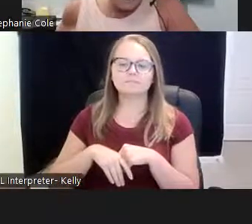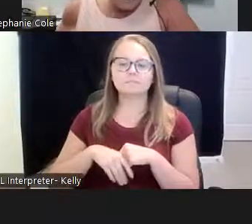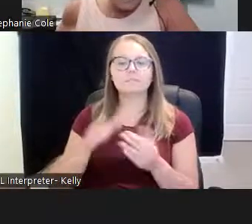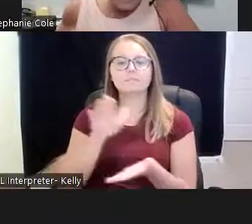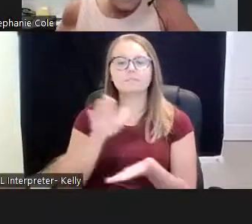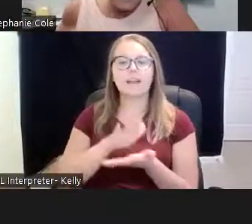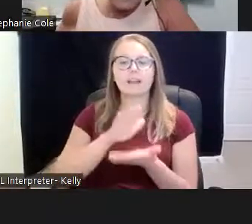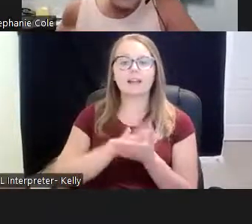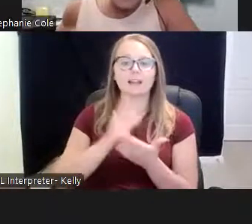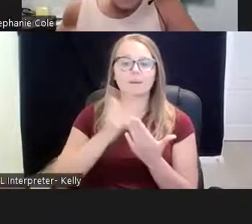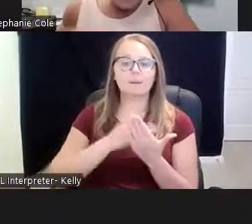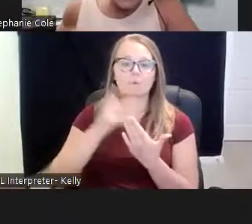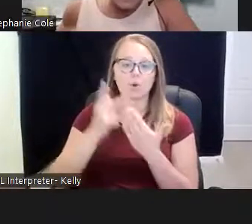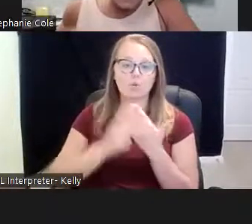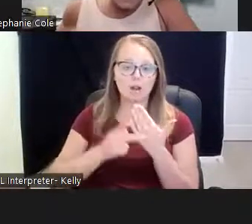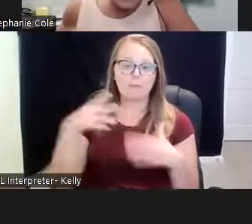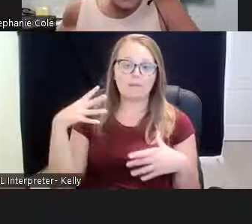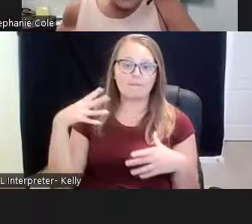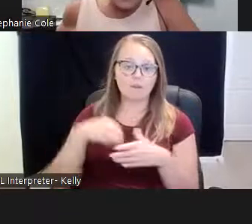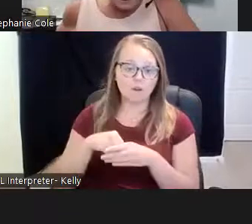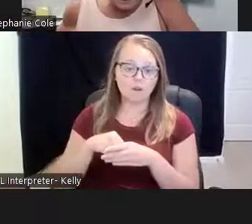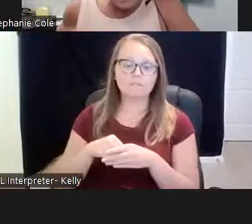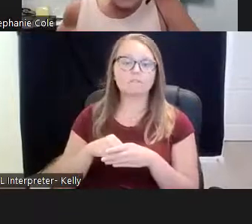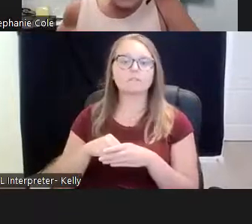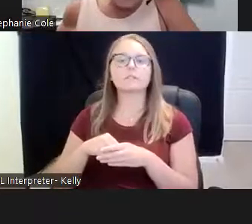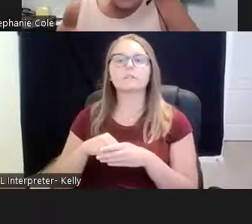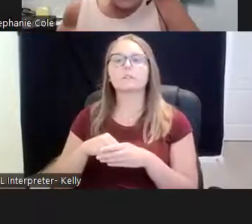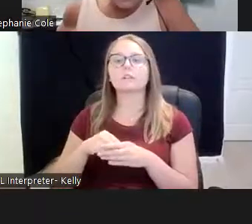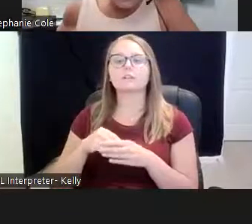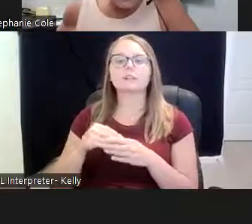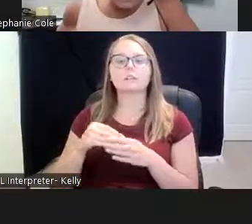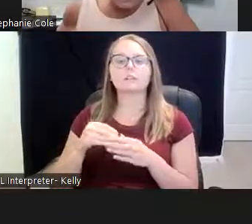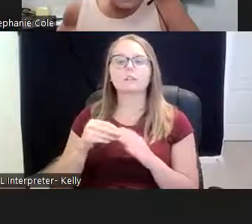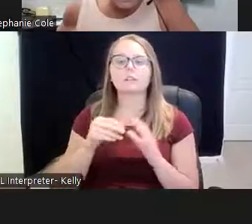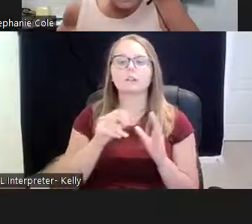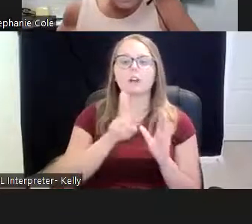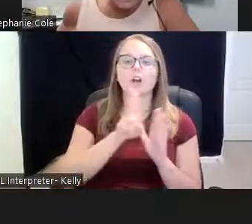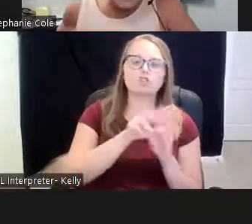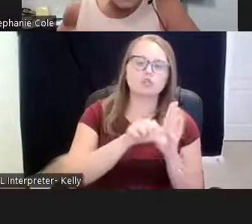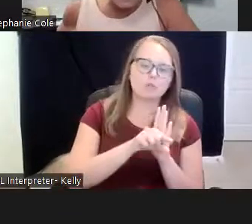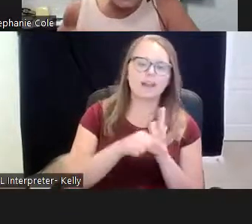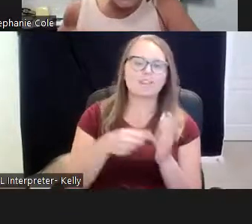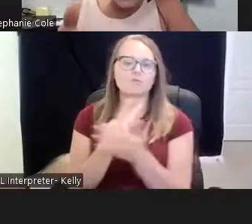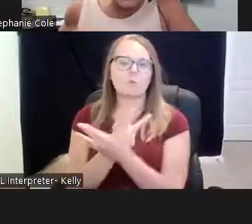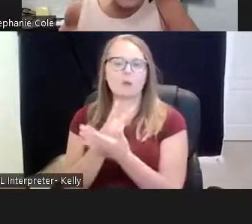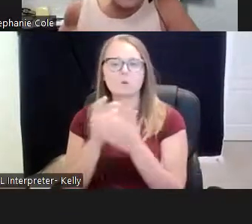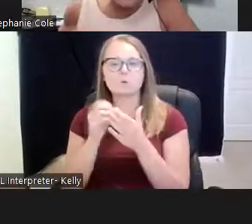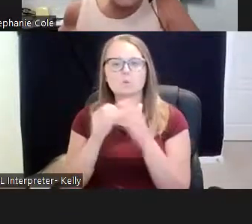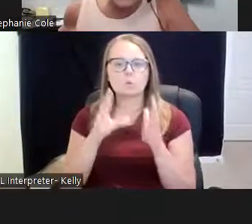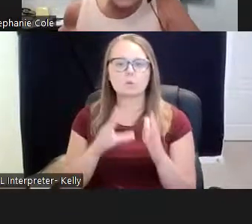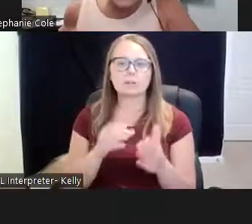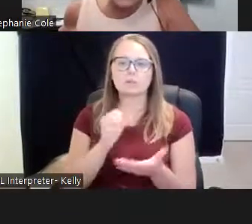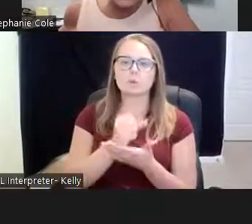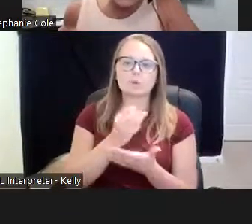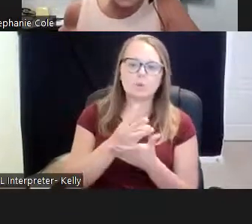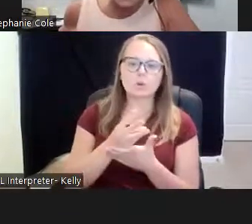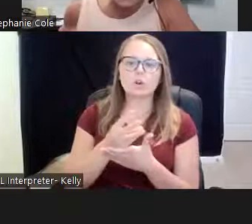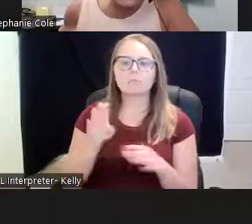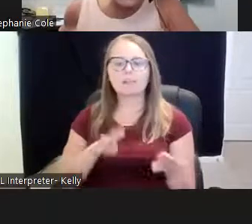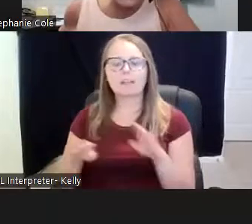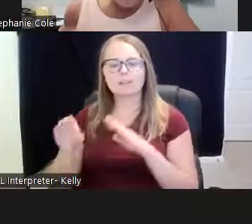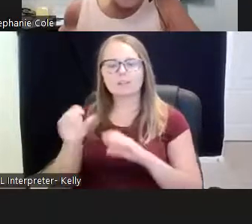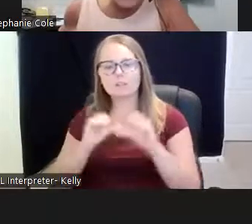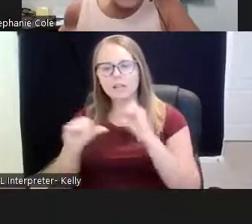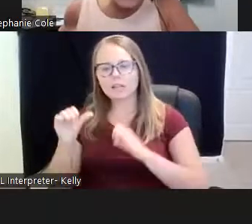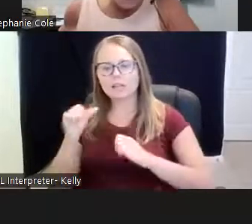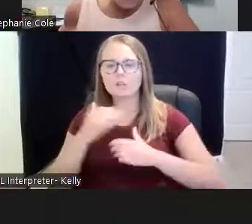Academic programs involved include undergraduate and graduate students in social work, behavioral sciences,